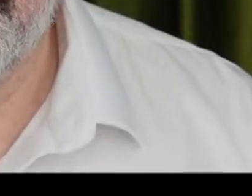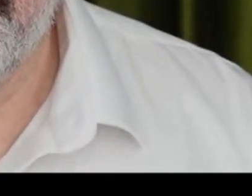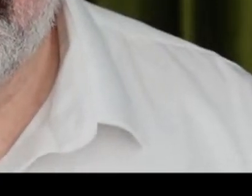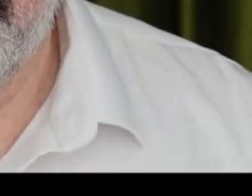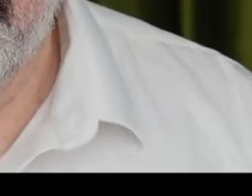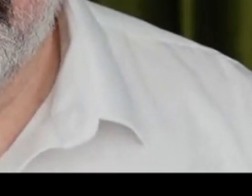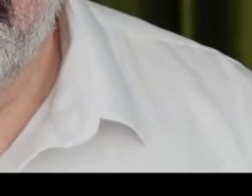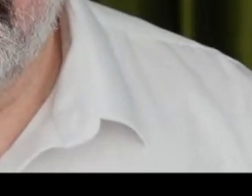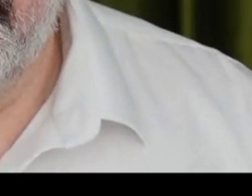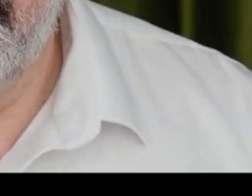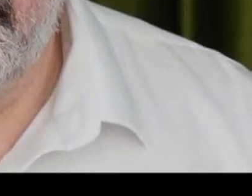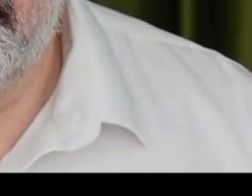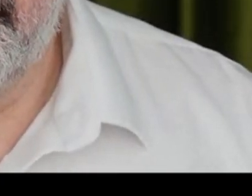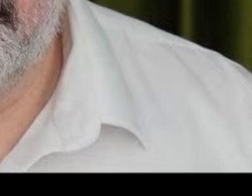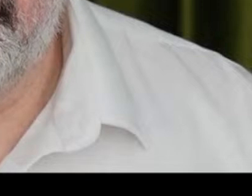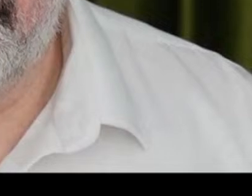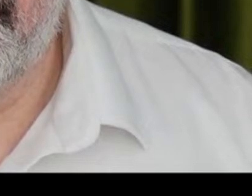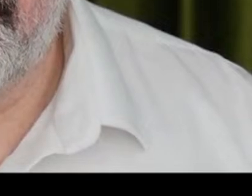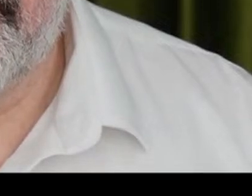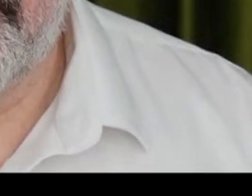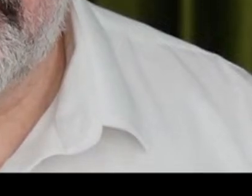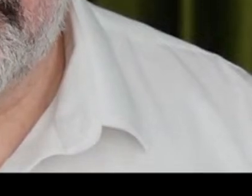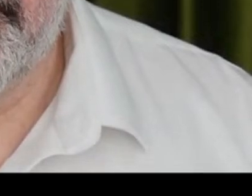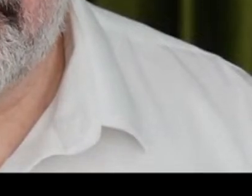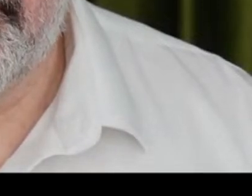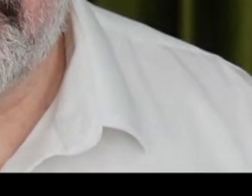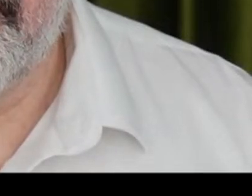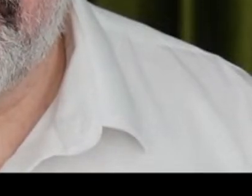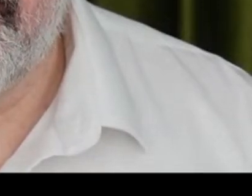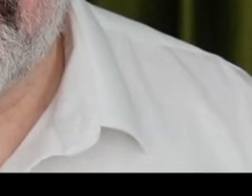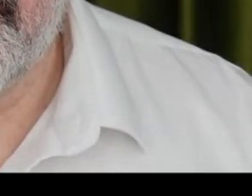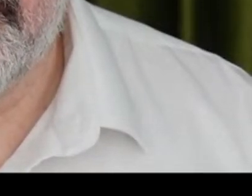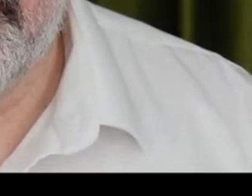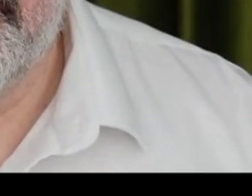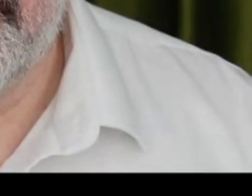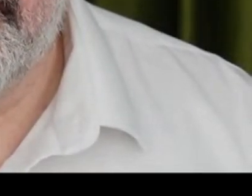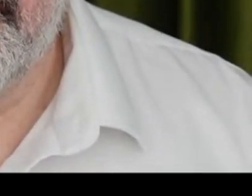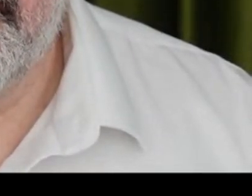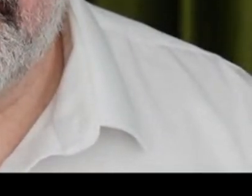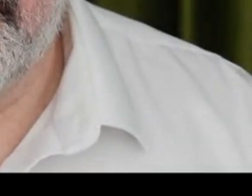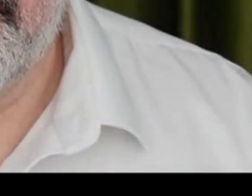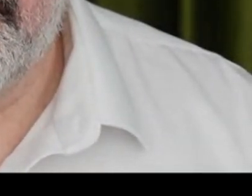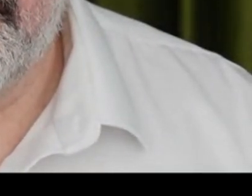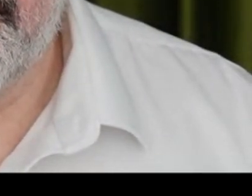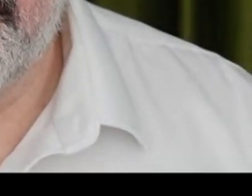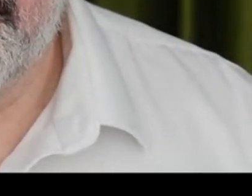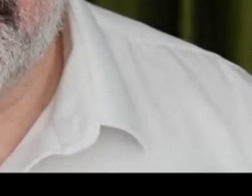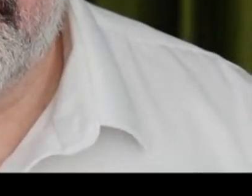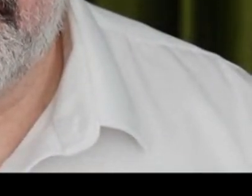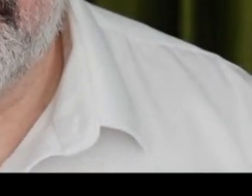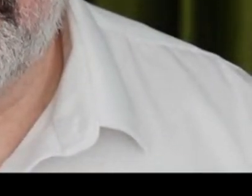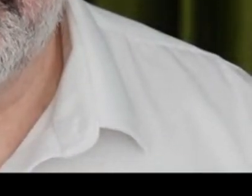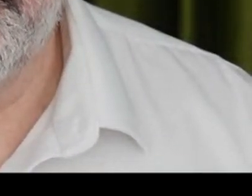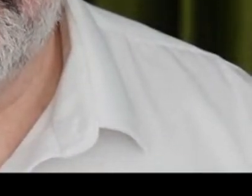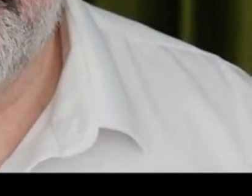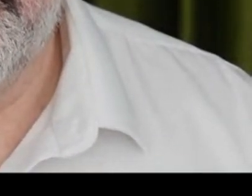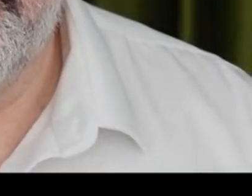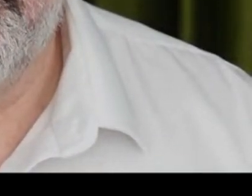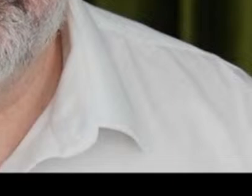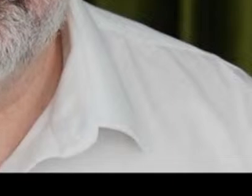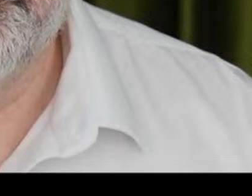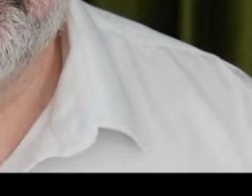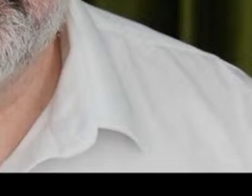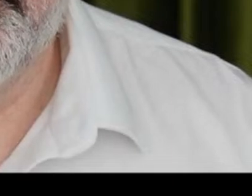said effectively is we have been protecting ourselves in the establishment for so many years, but it's all going to